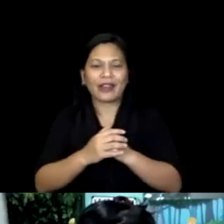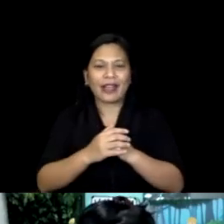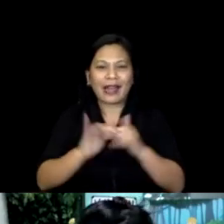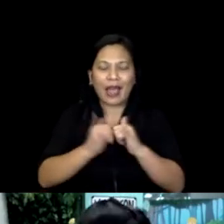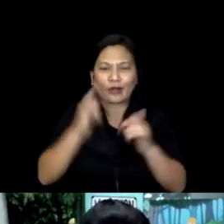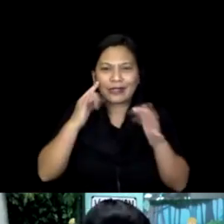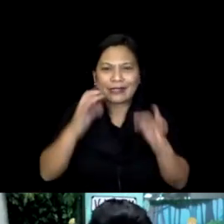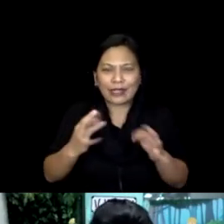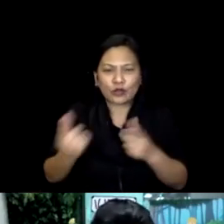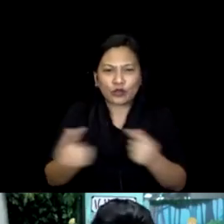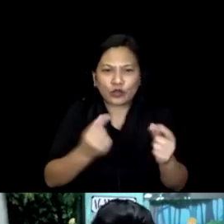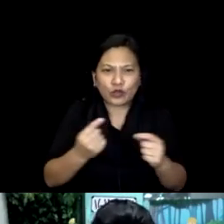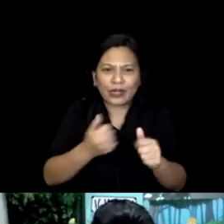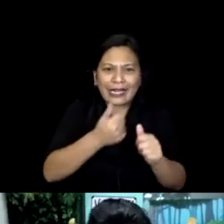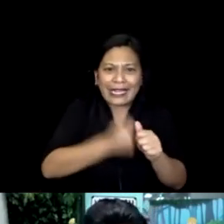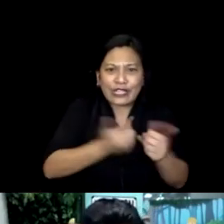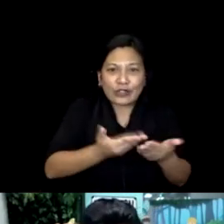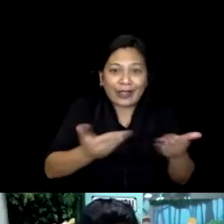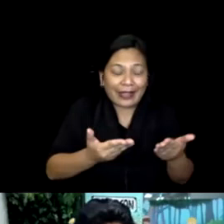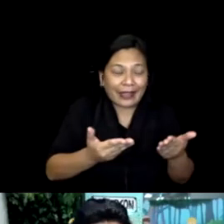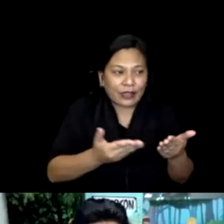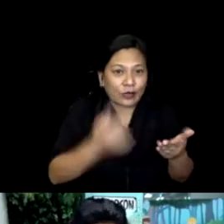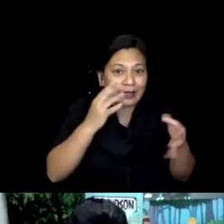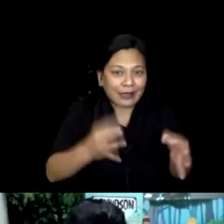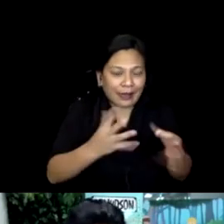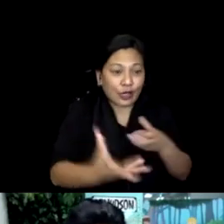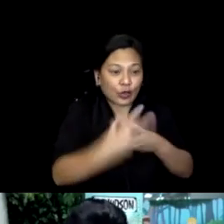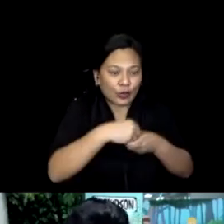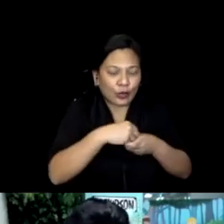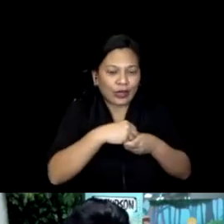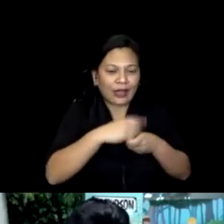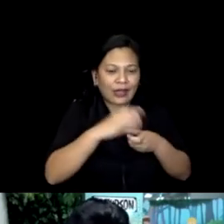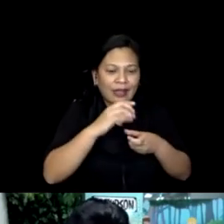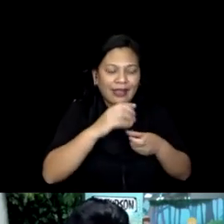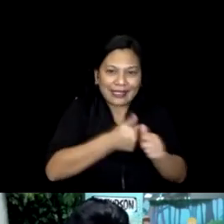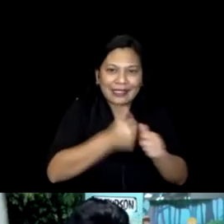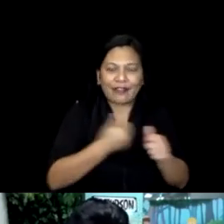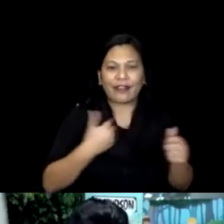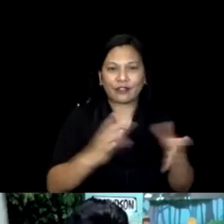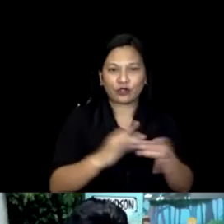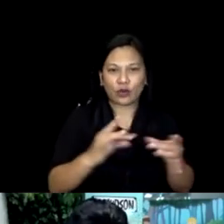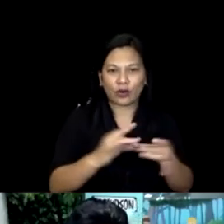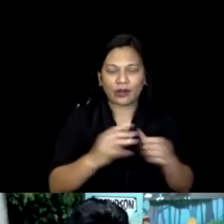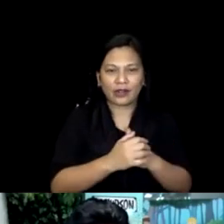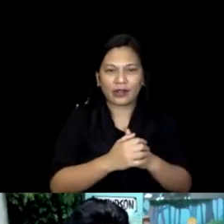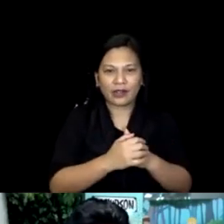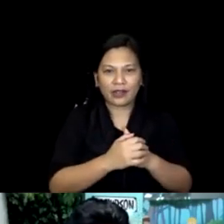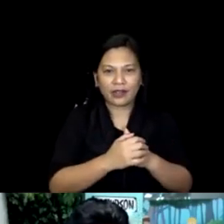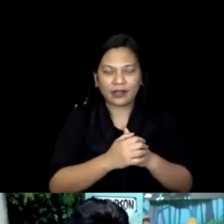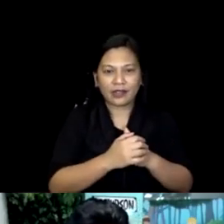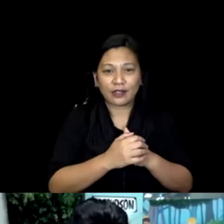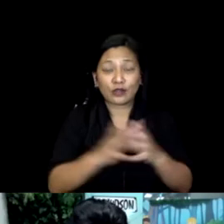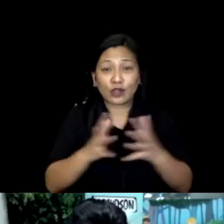story, like every prop that you choose or every person. You can't, like, you know, as Ananya was saying, like there's so much that you leave